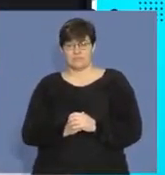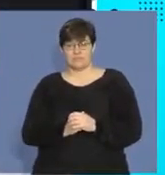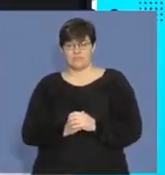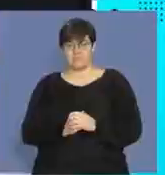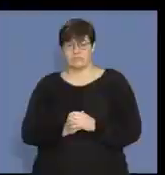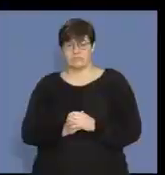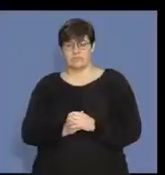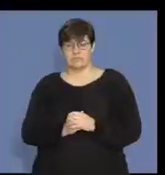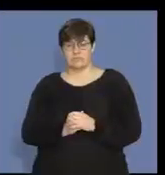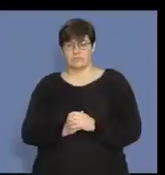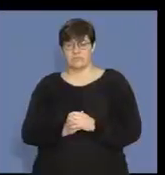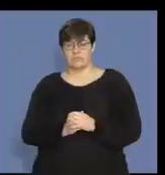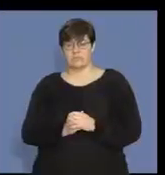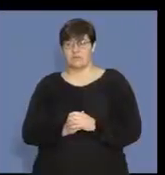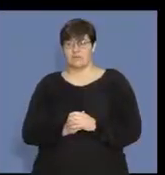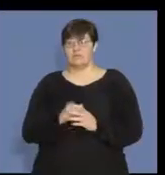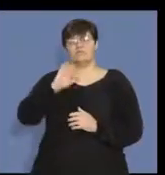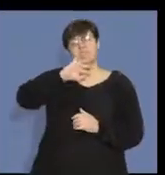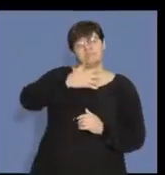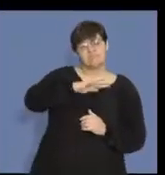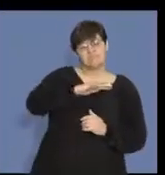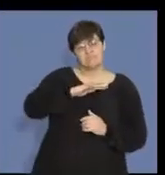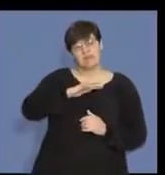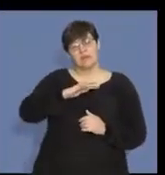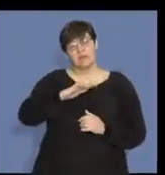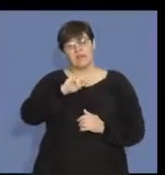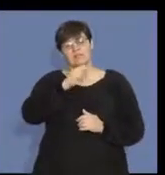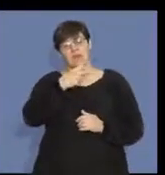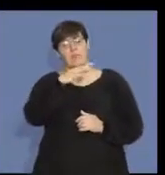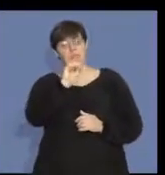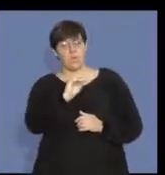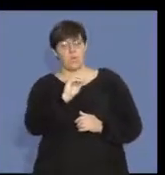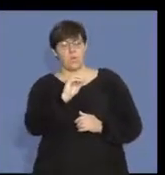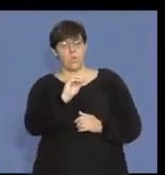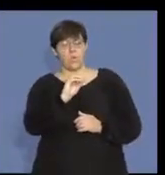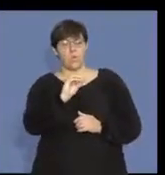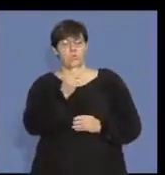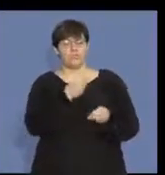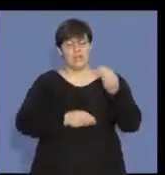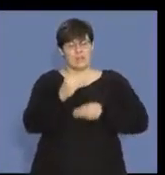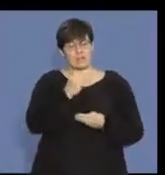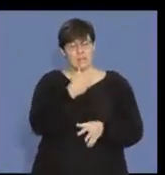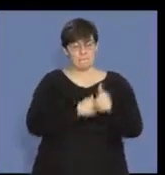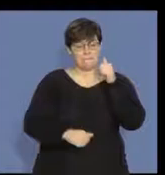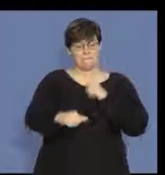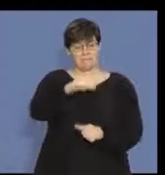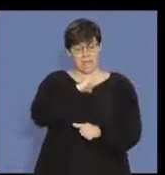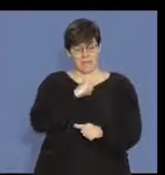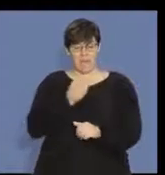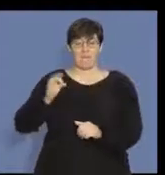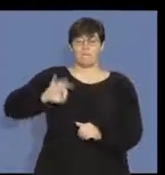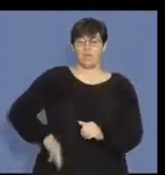Next question. The average turnover of Turbo Traders is 240,000 Rand per